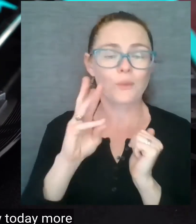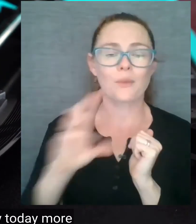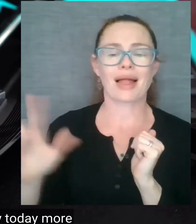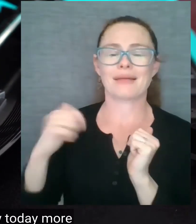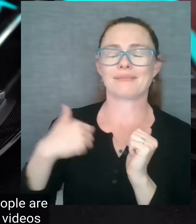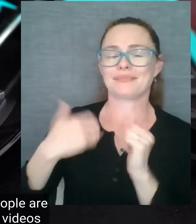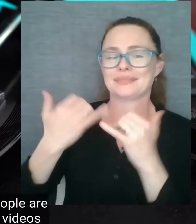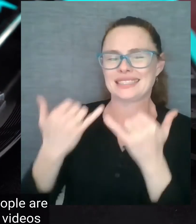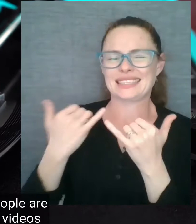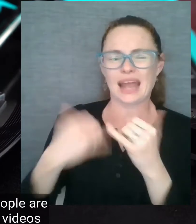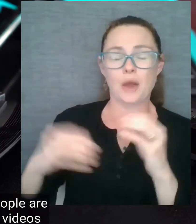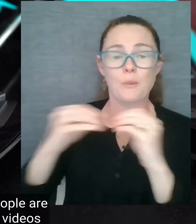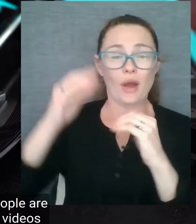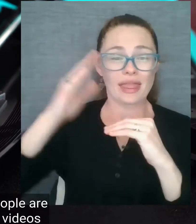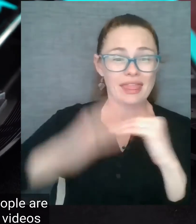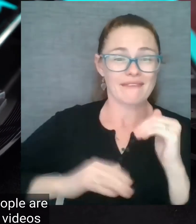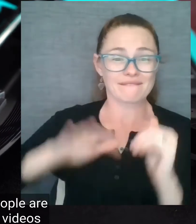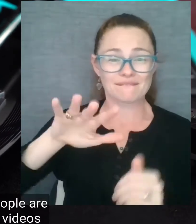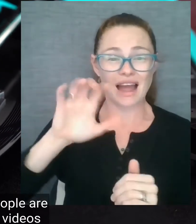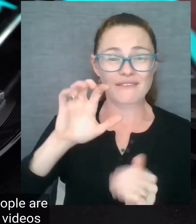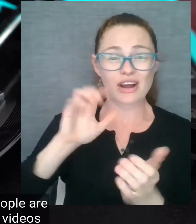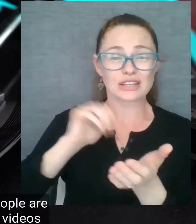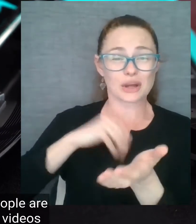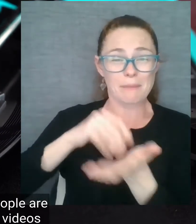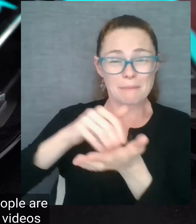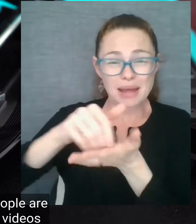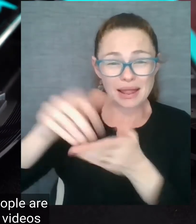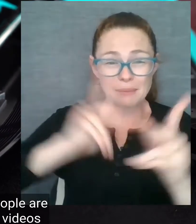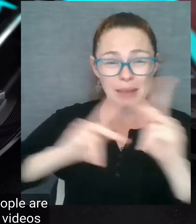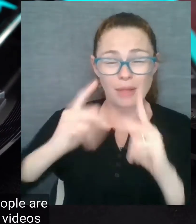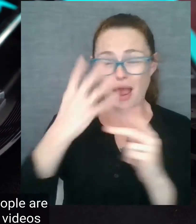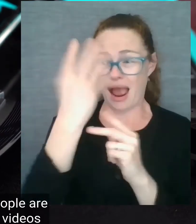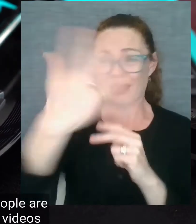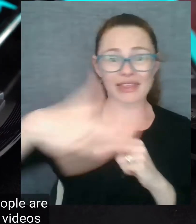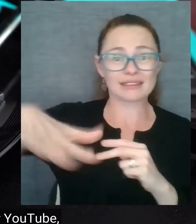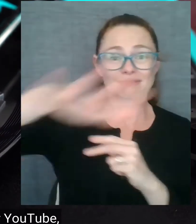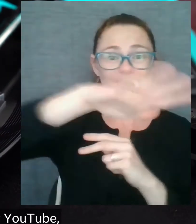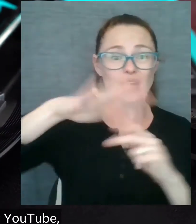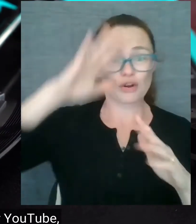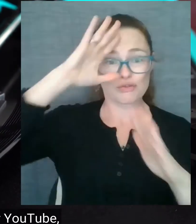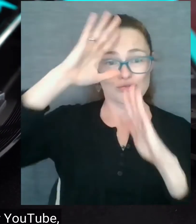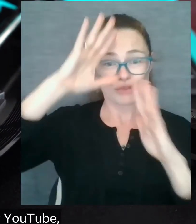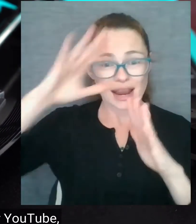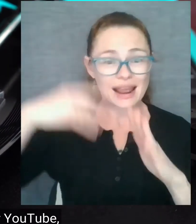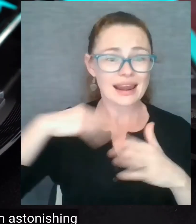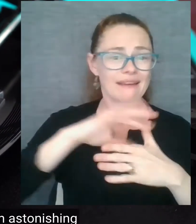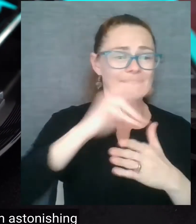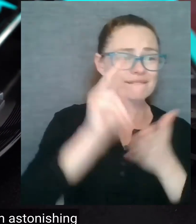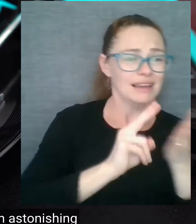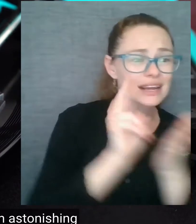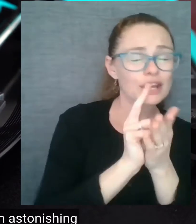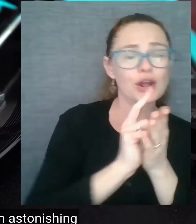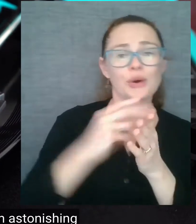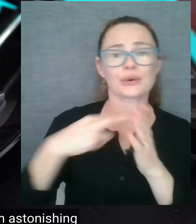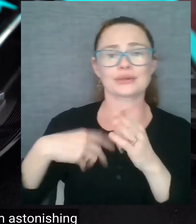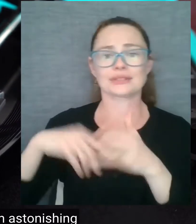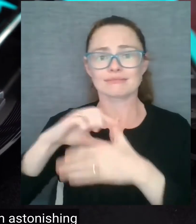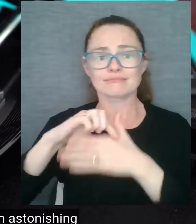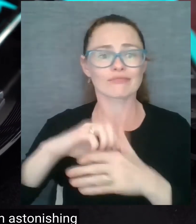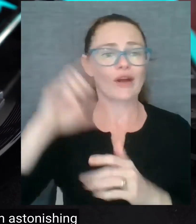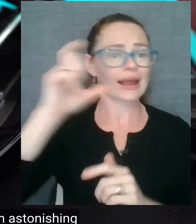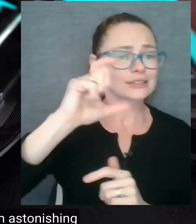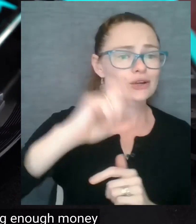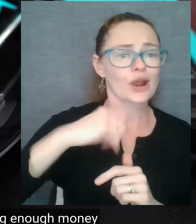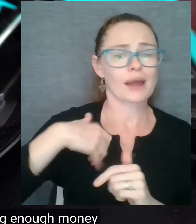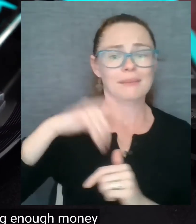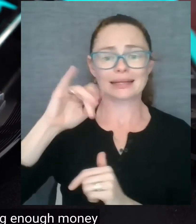way. Today, more than 500 million people are out there creating videos and other content for YouTube, TikTok, and Instagram.